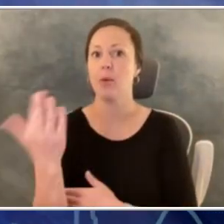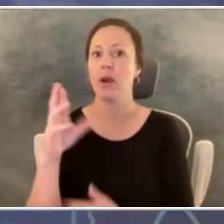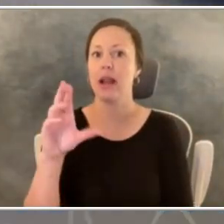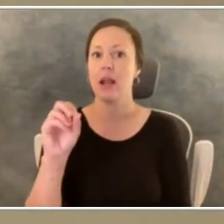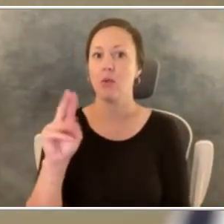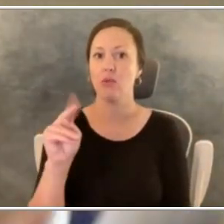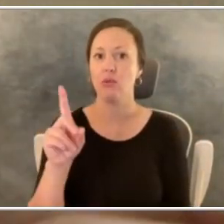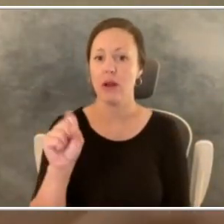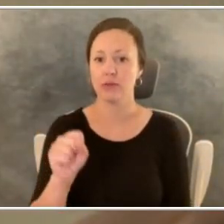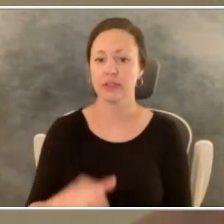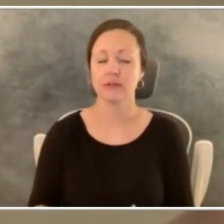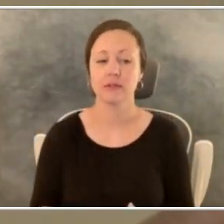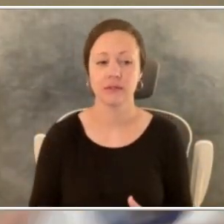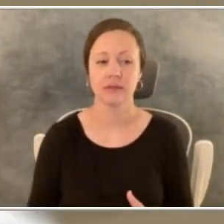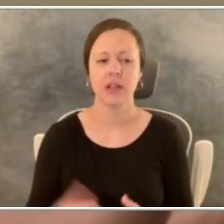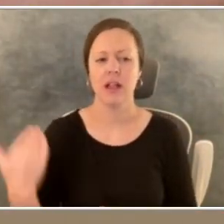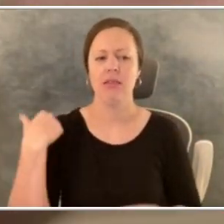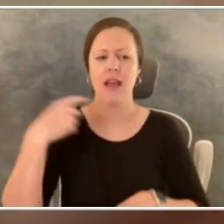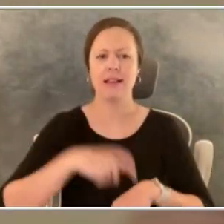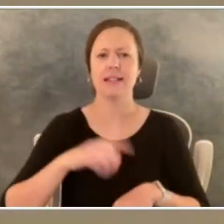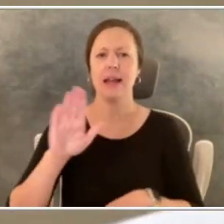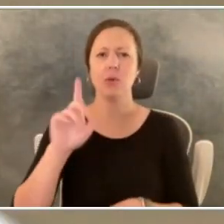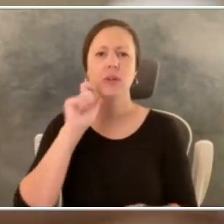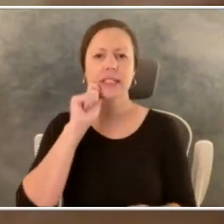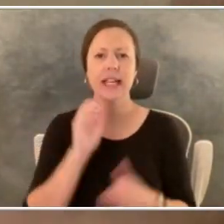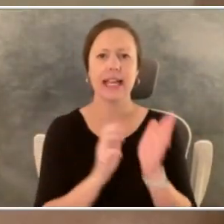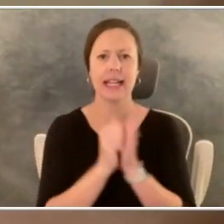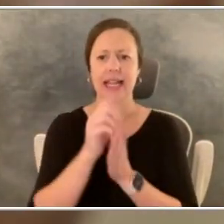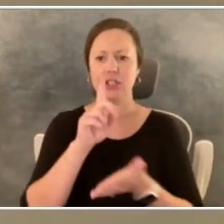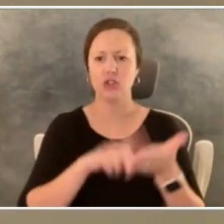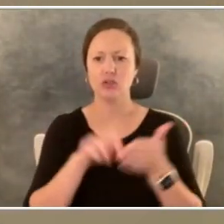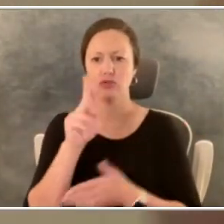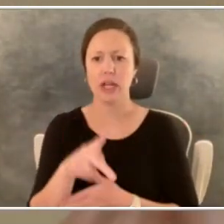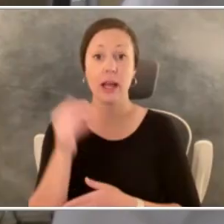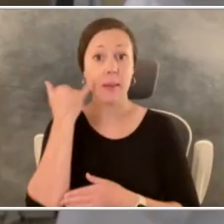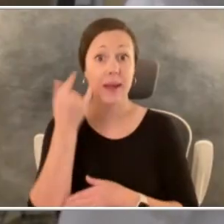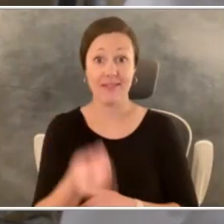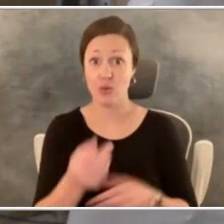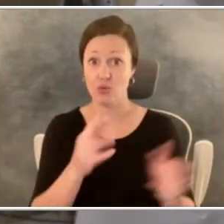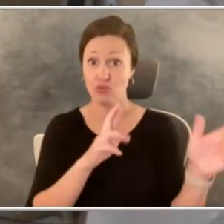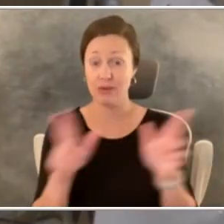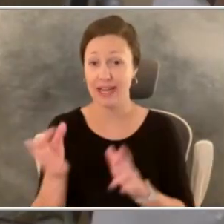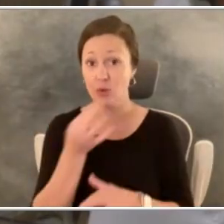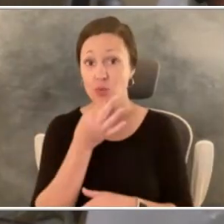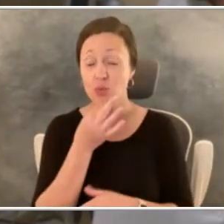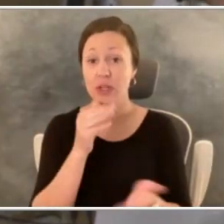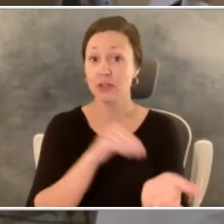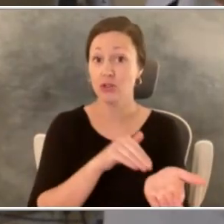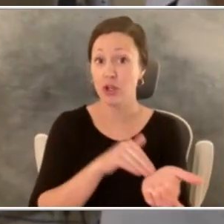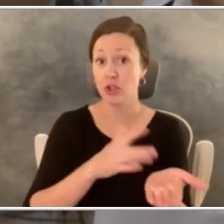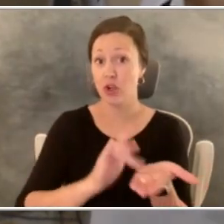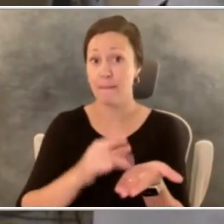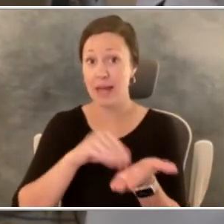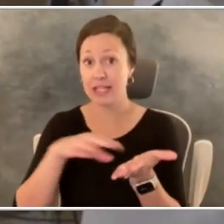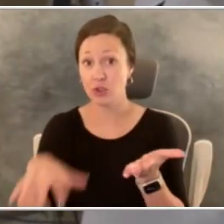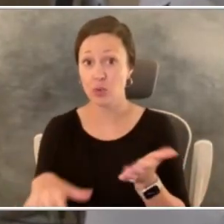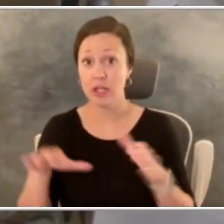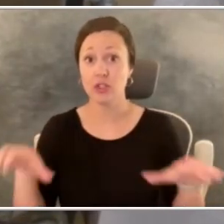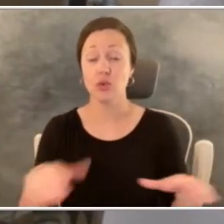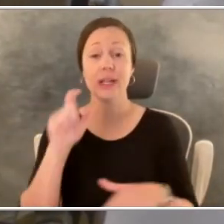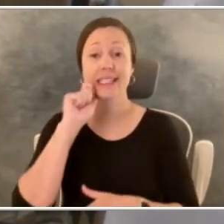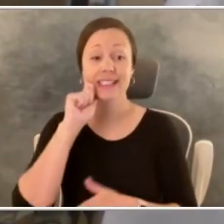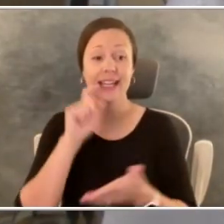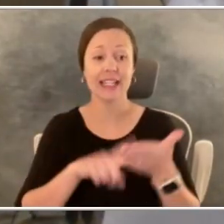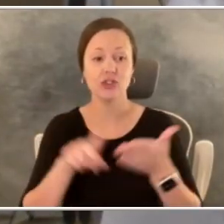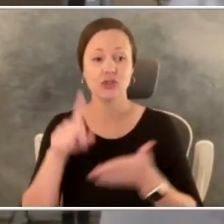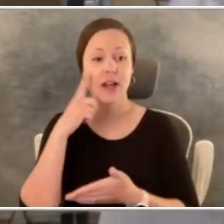time you had your skin cancer check? If you're overdue, doctors and med students are doing skin checks for free